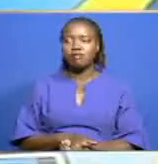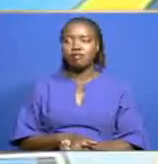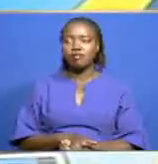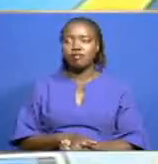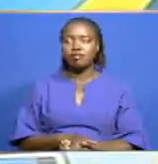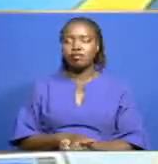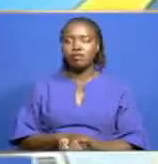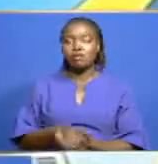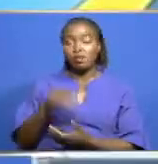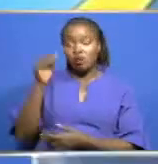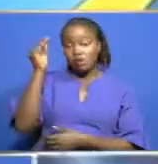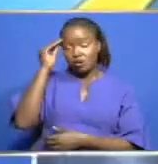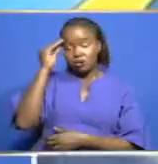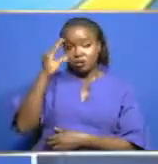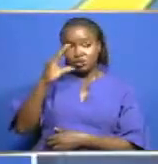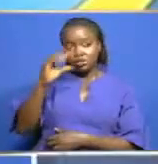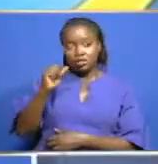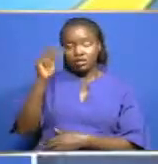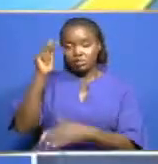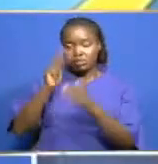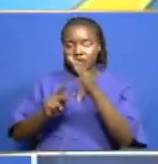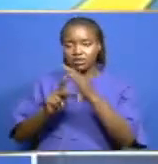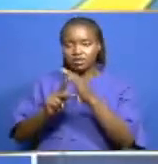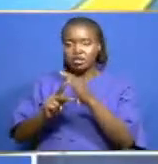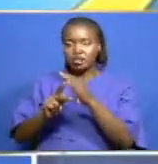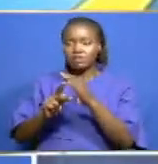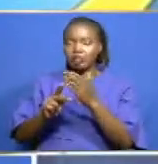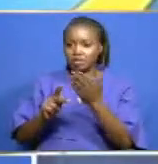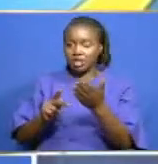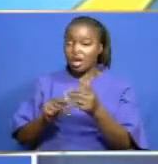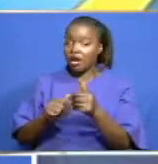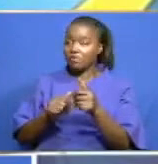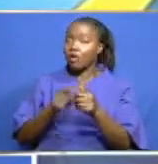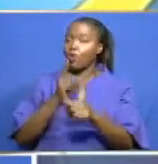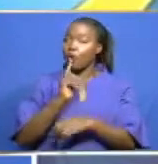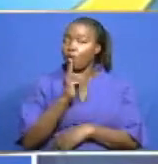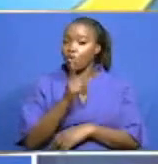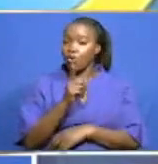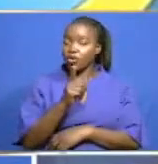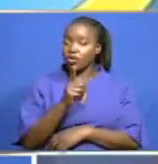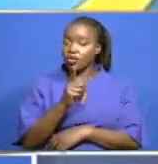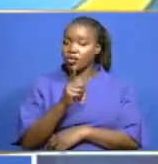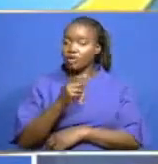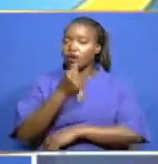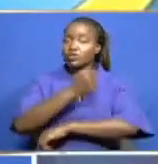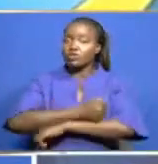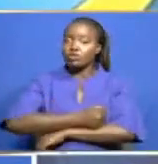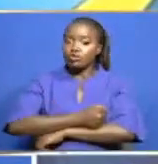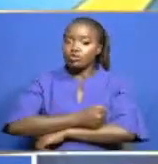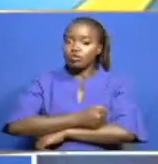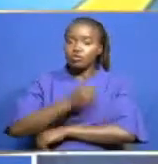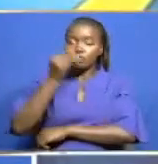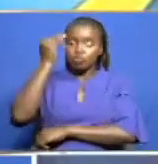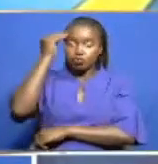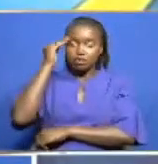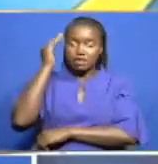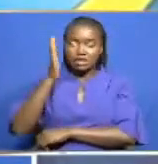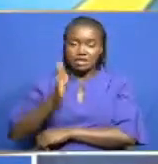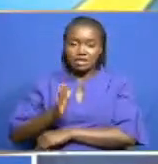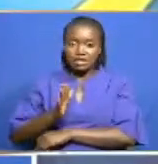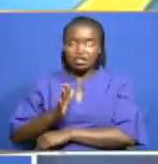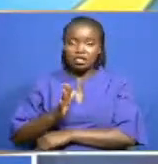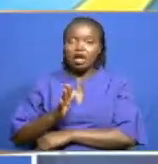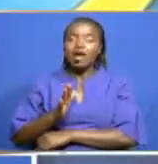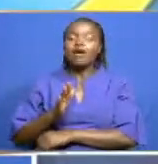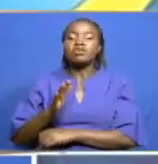Education Cabinet Secretary Professor George Magoha is putting on notice school heads who are recalling learners other than those directed by the